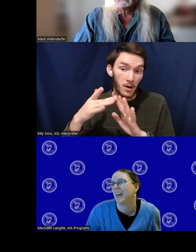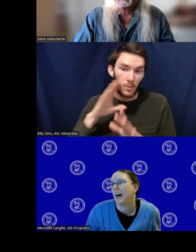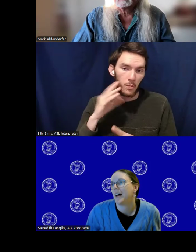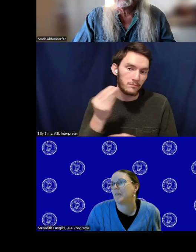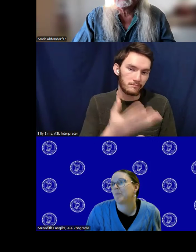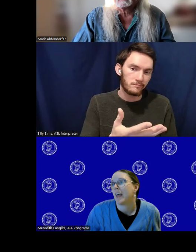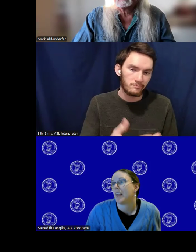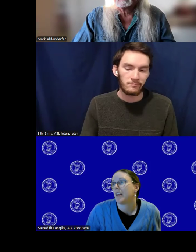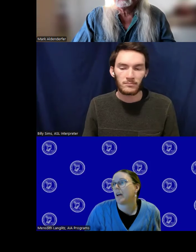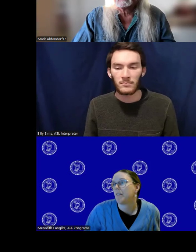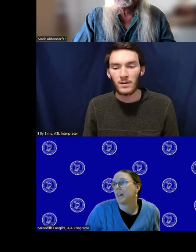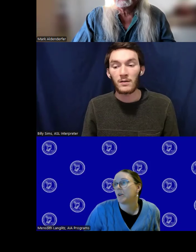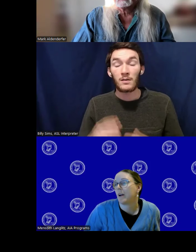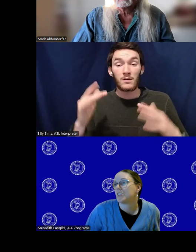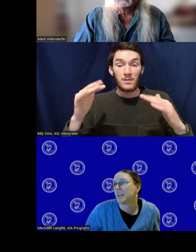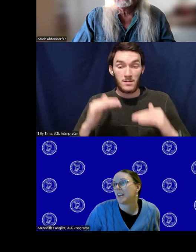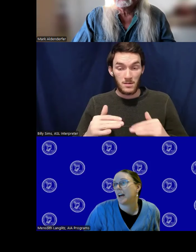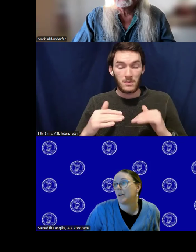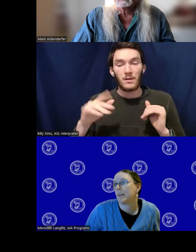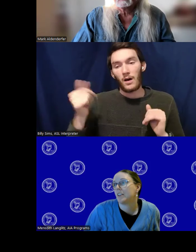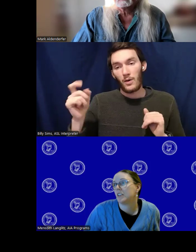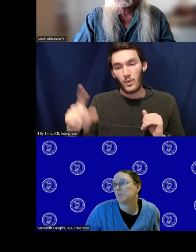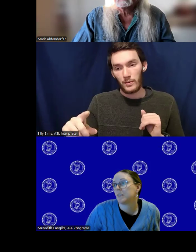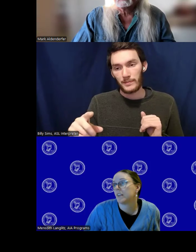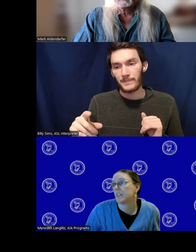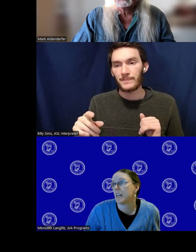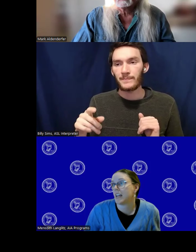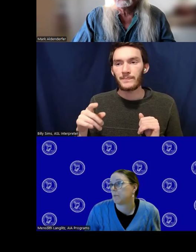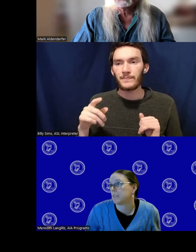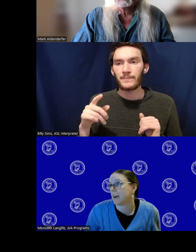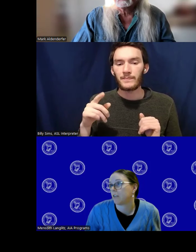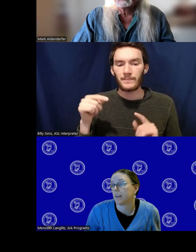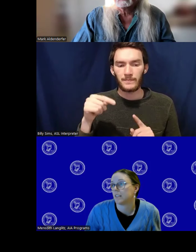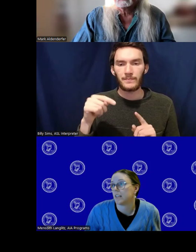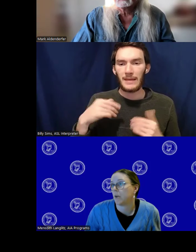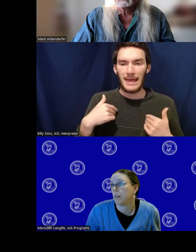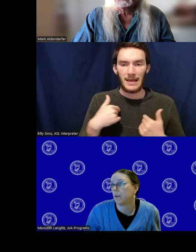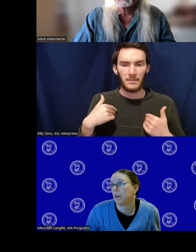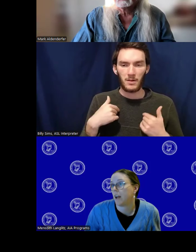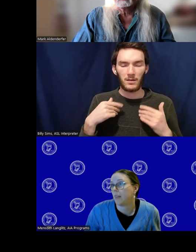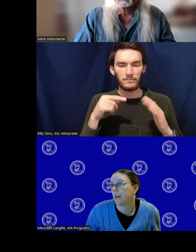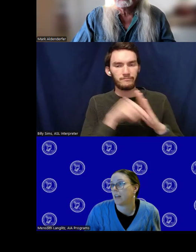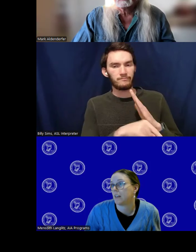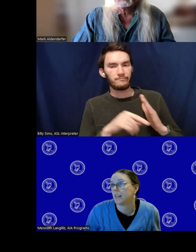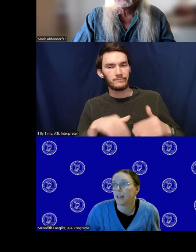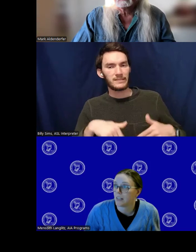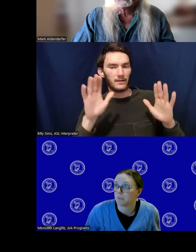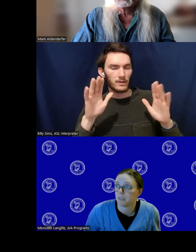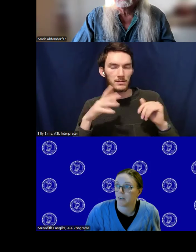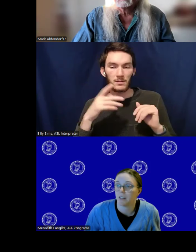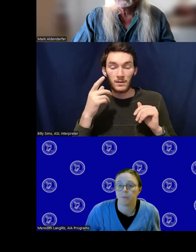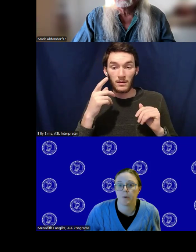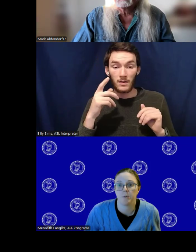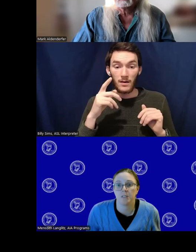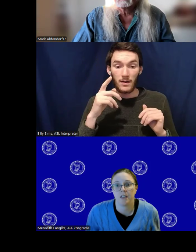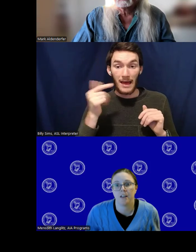along. Um, I have another question, is specific to the animal sacrifices and whether or not any dating has been